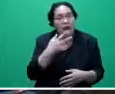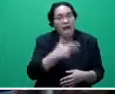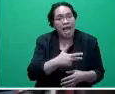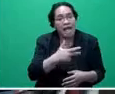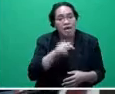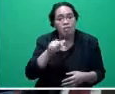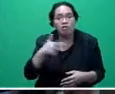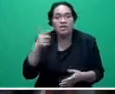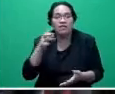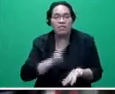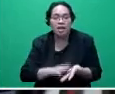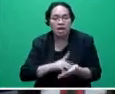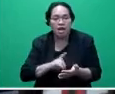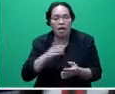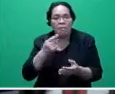million decrease in